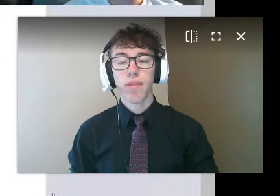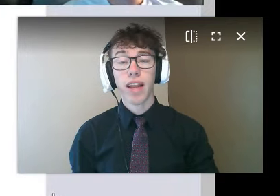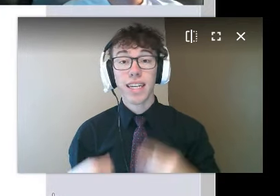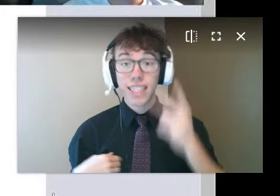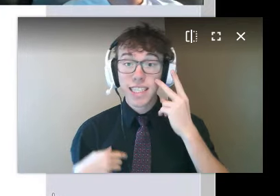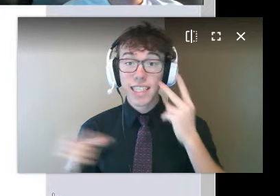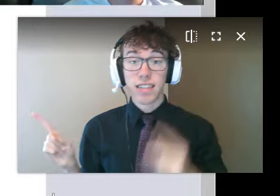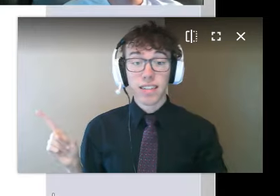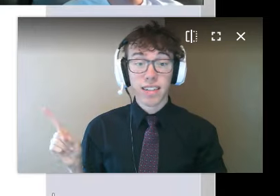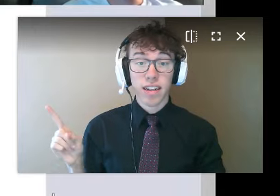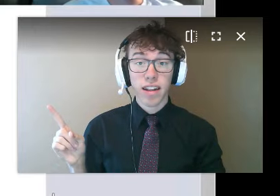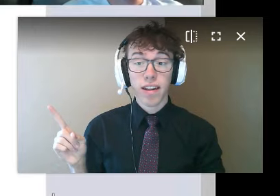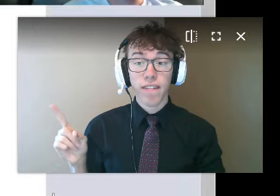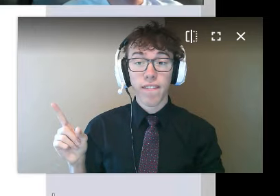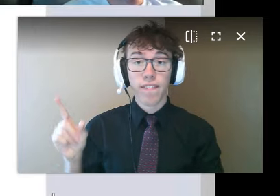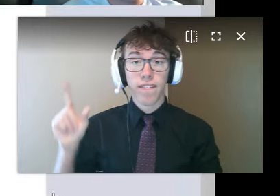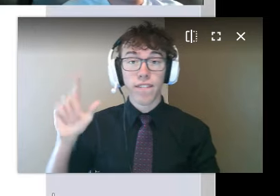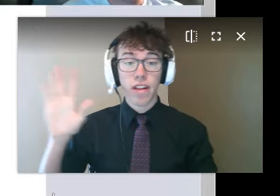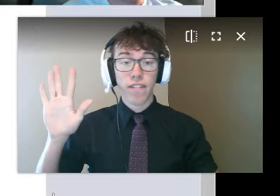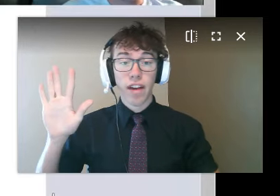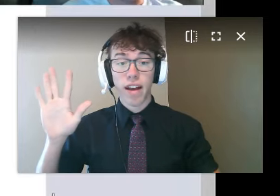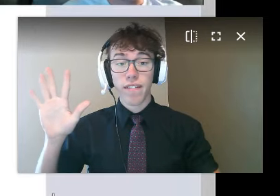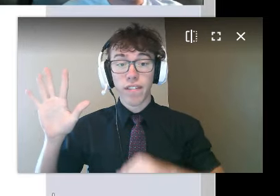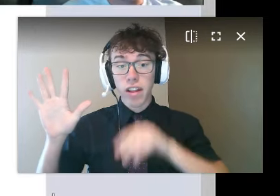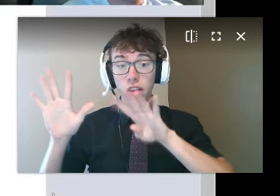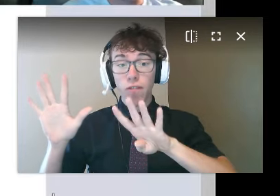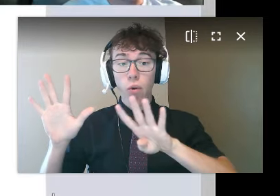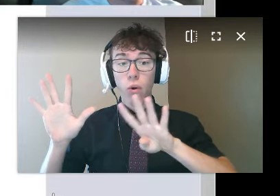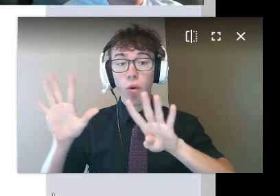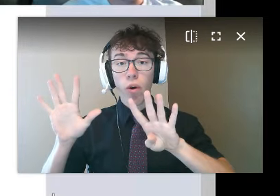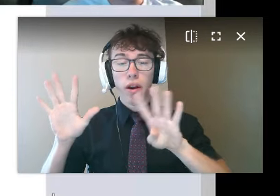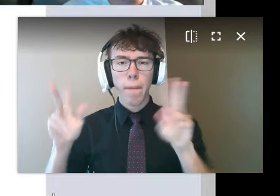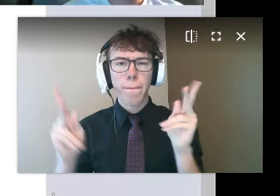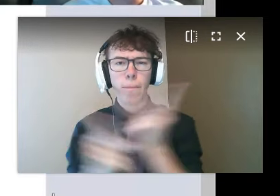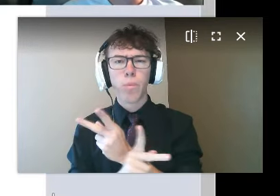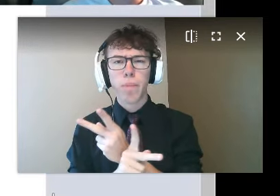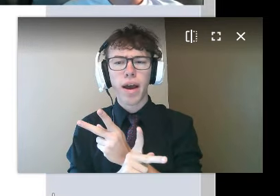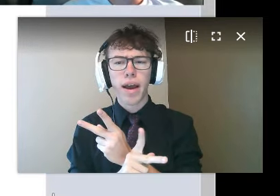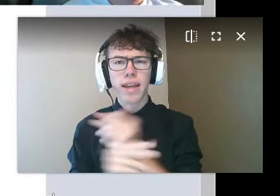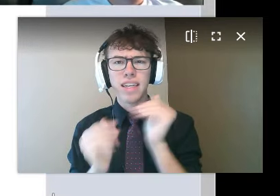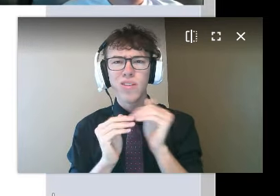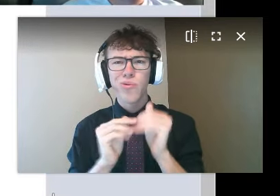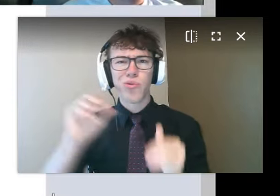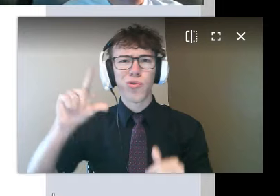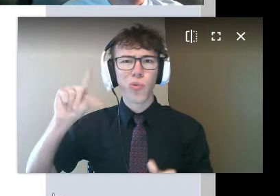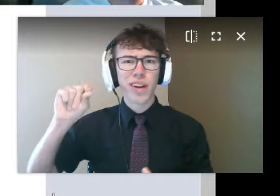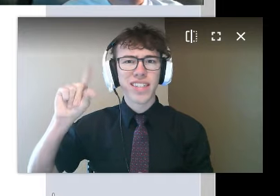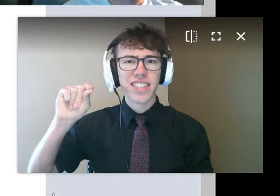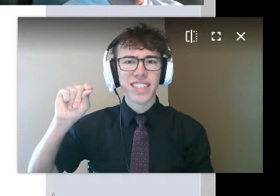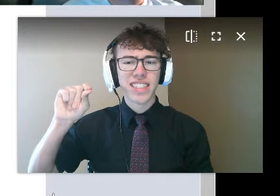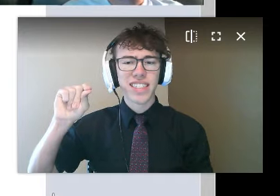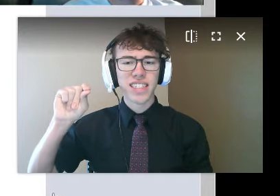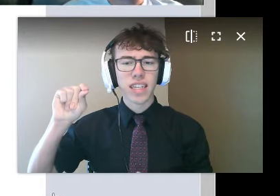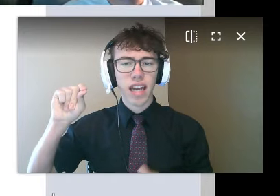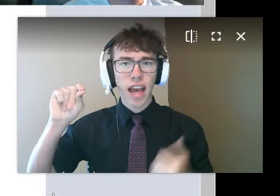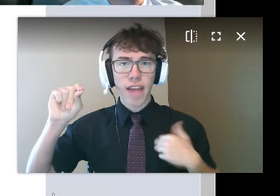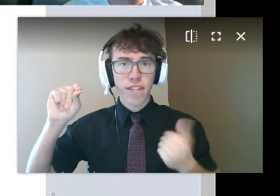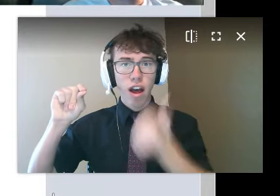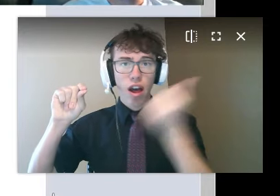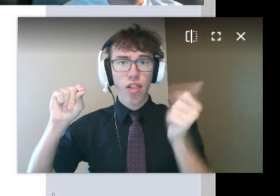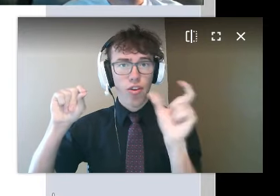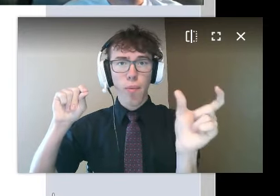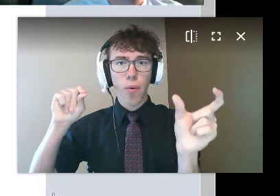this as multiplication there, 5 times 4 is 20. Then we've got another set of multiplication over here,